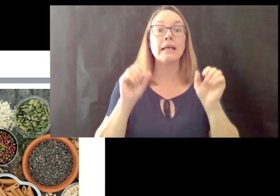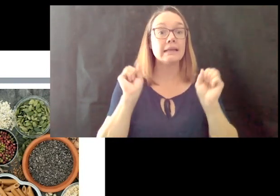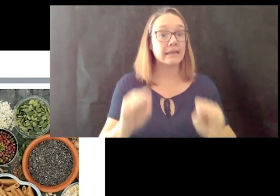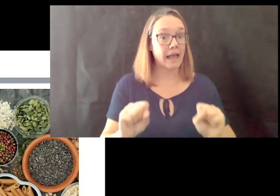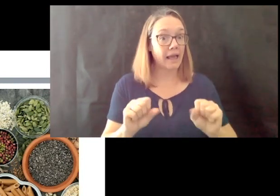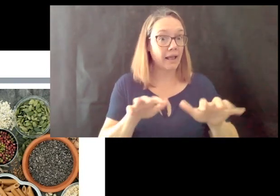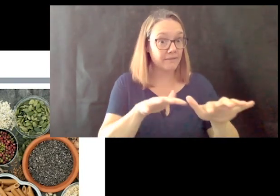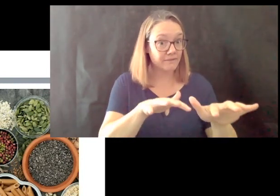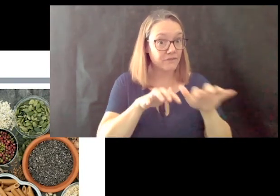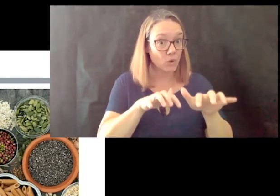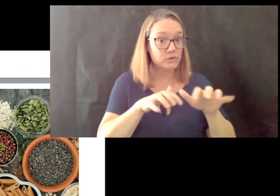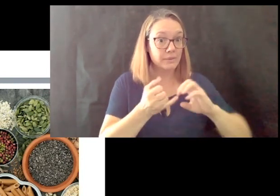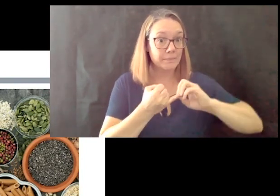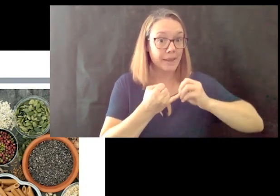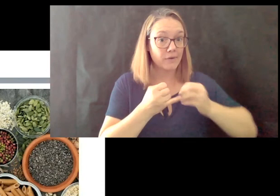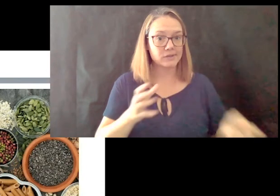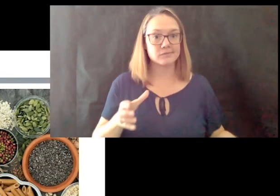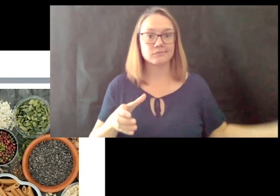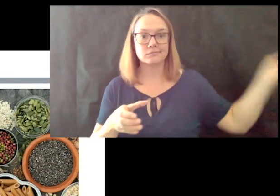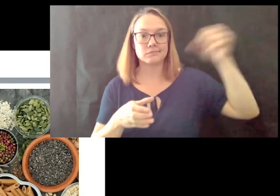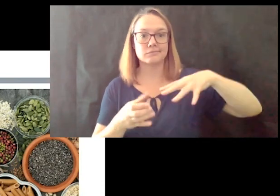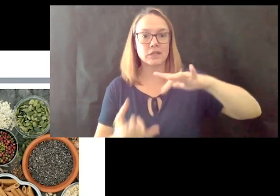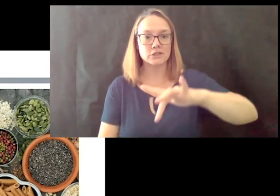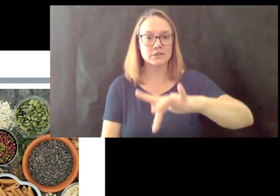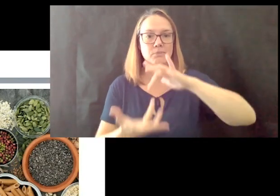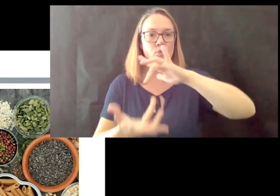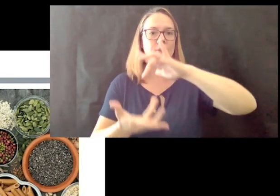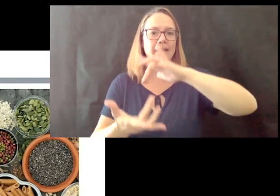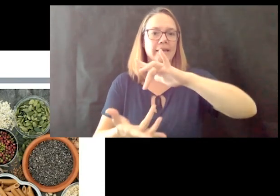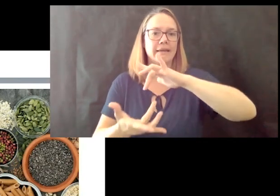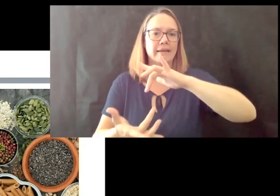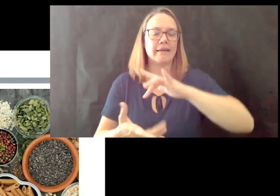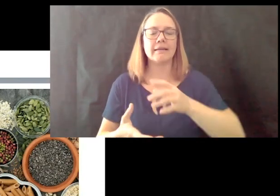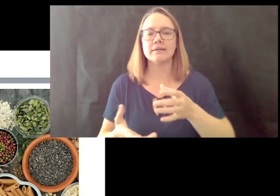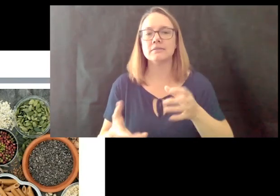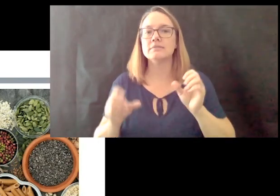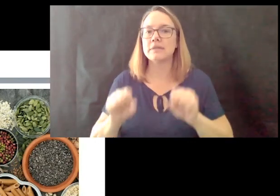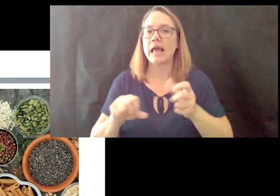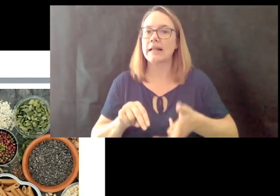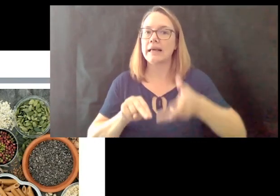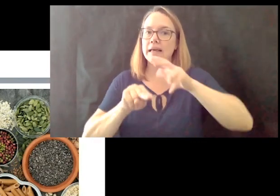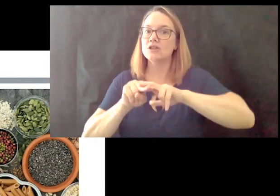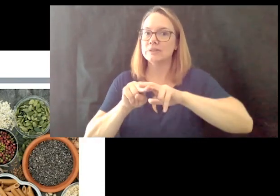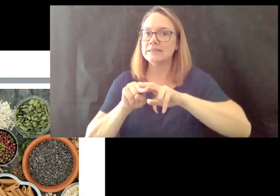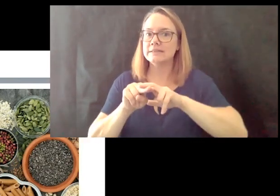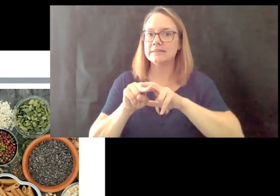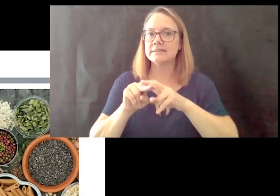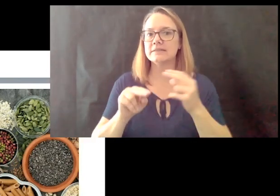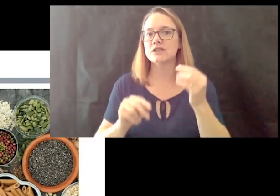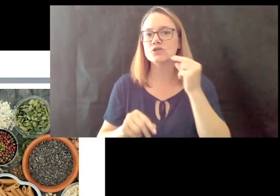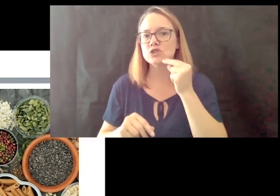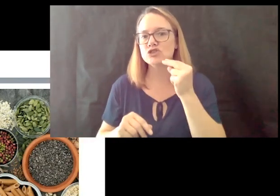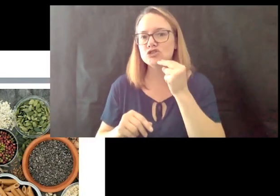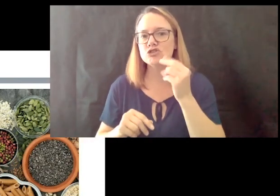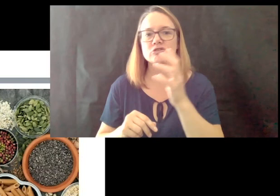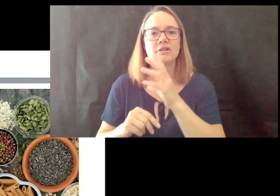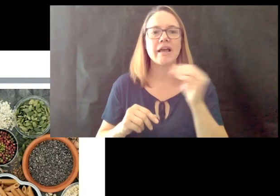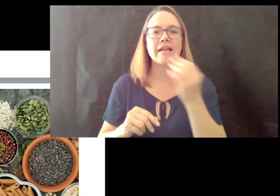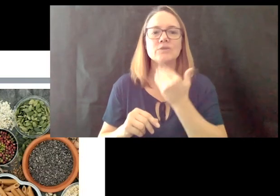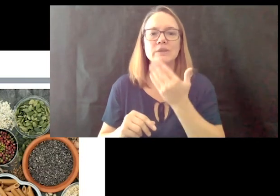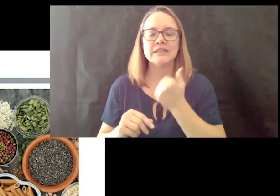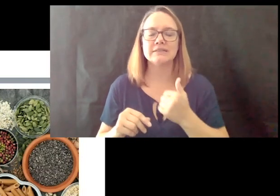throw frozen berries into a smoothie recipe, and that's another good way to increase the nutritional value and flavor and